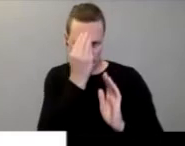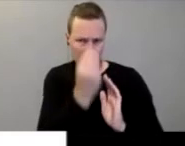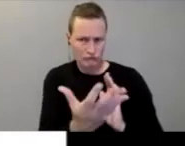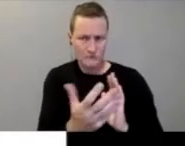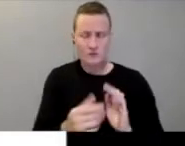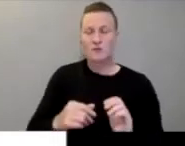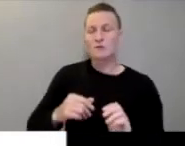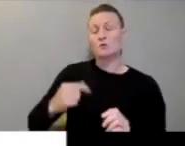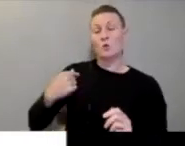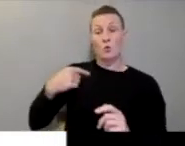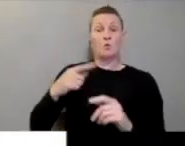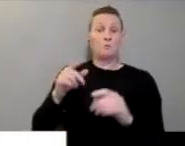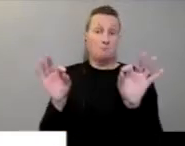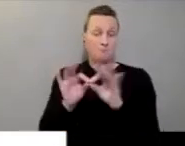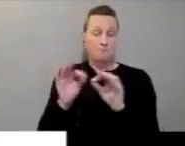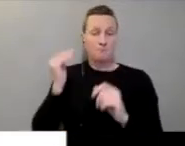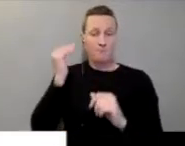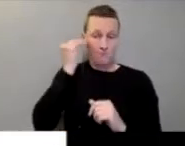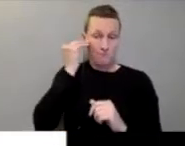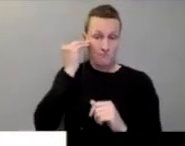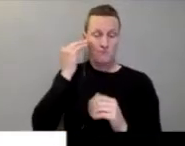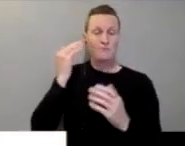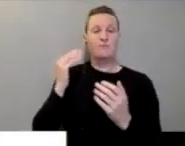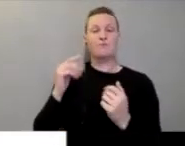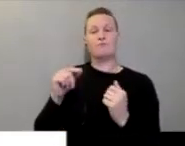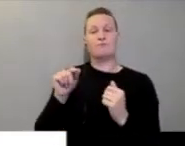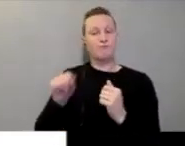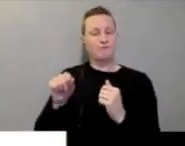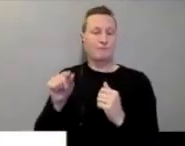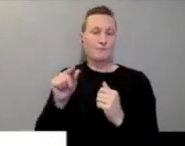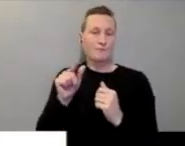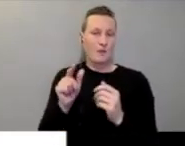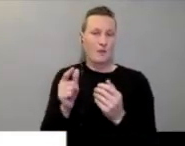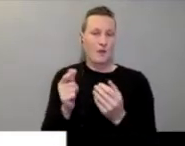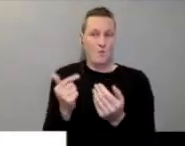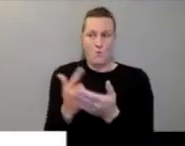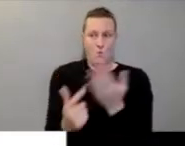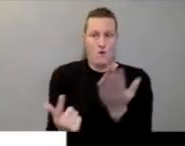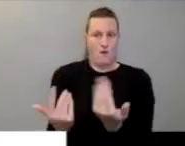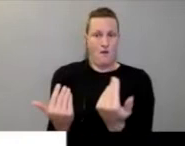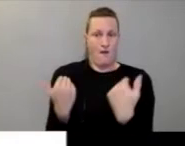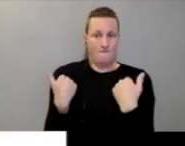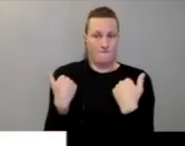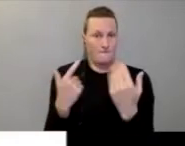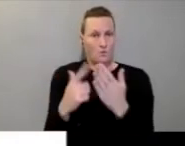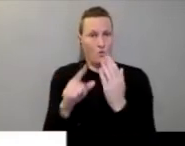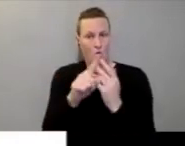create something with the means that they have available. So in terms of